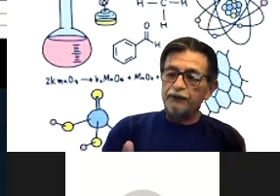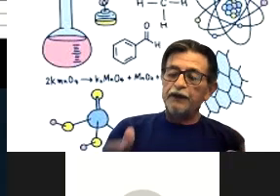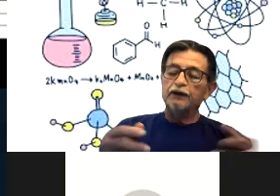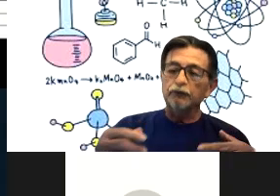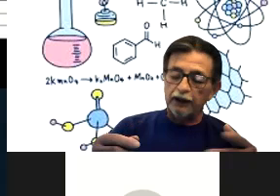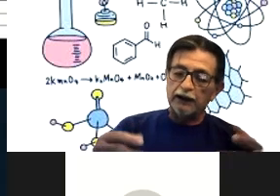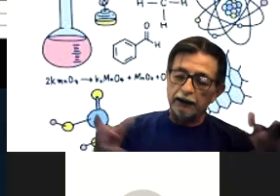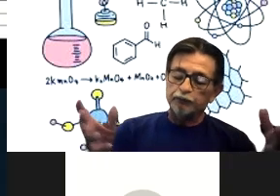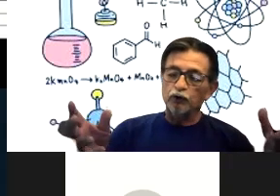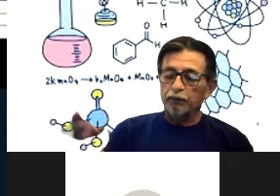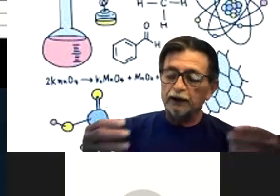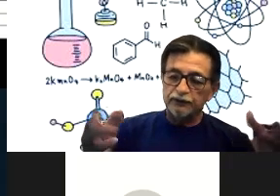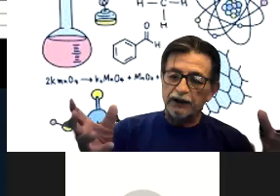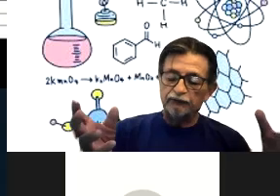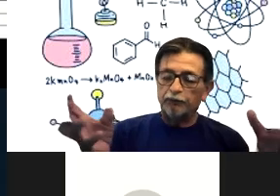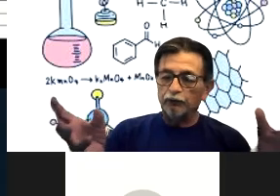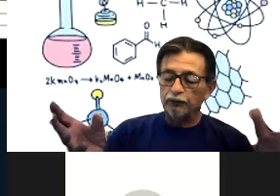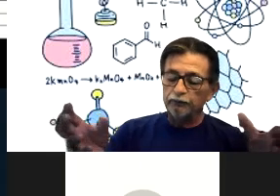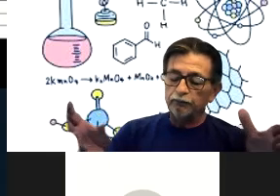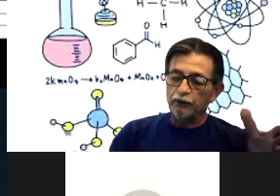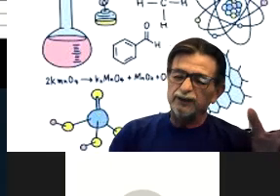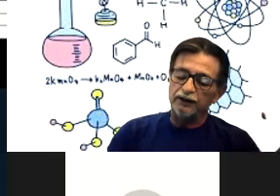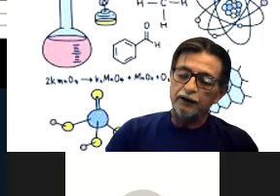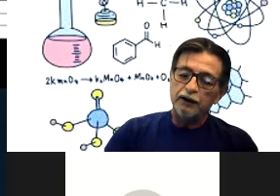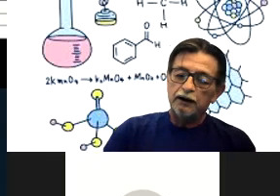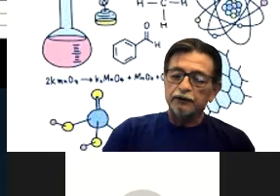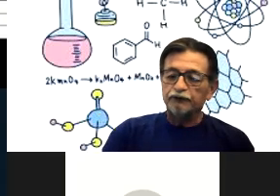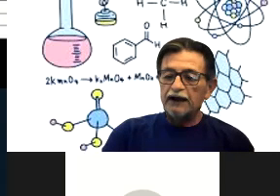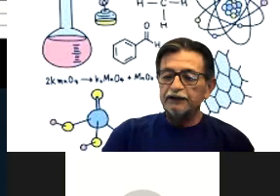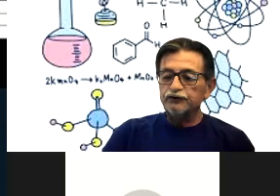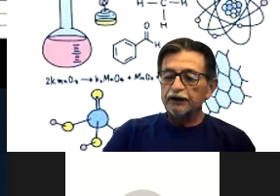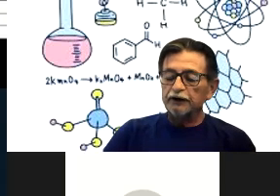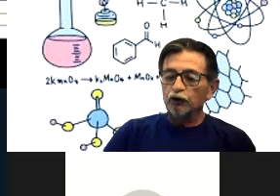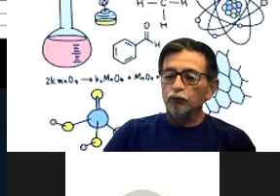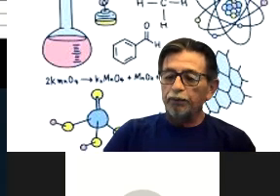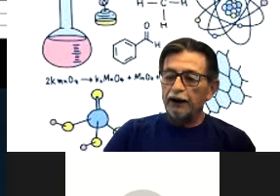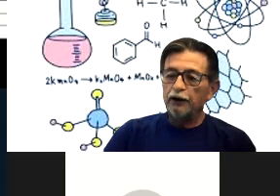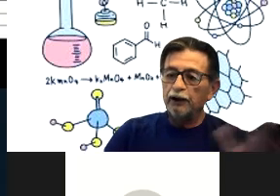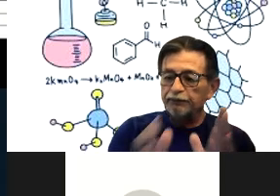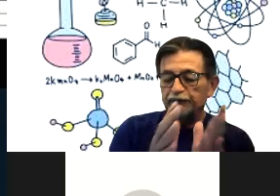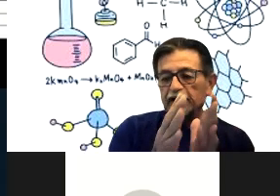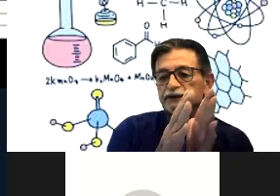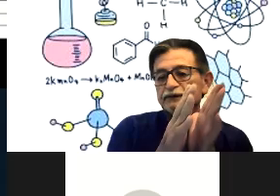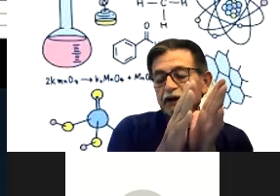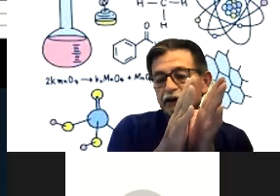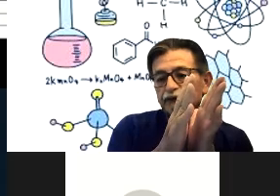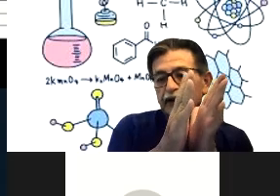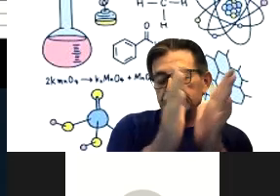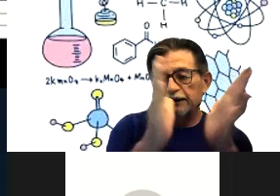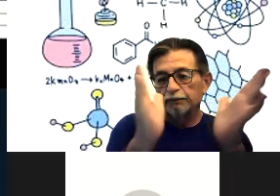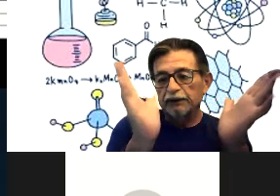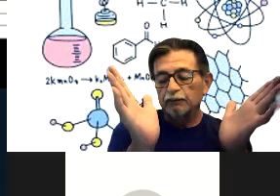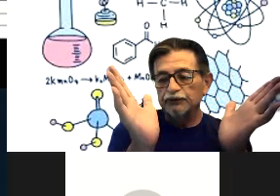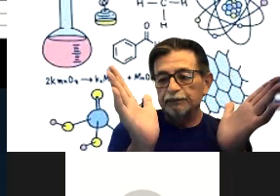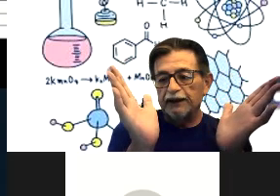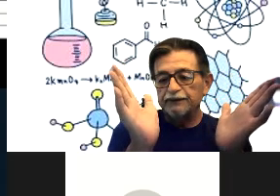you might think, okay, I got polar bonds, I'm gonna have a polar moiety. The fact that you got a lone pair, and because they